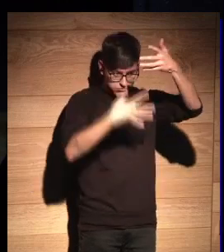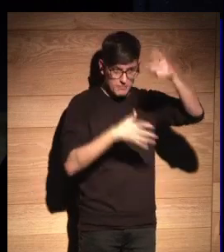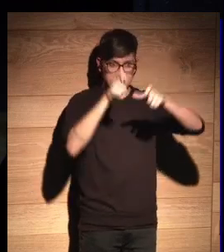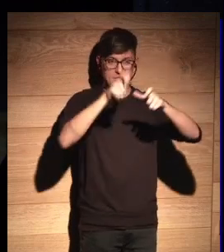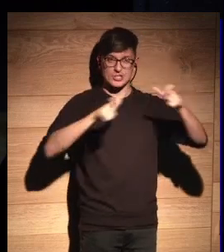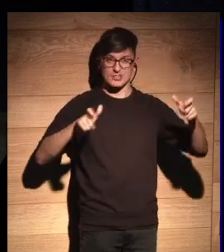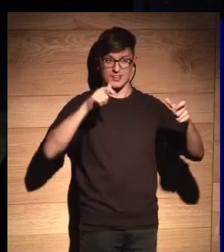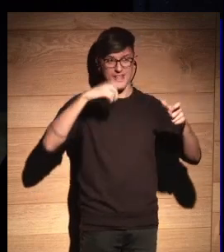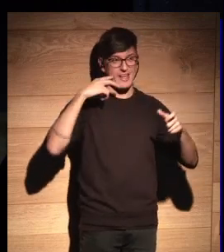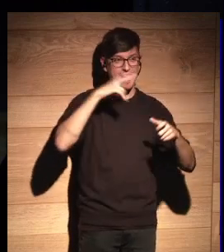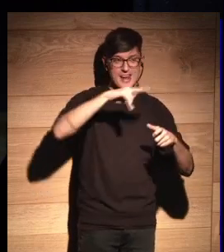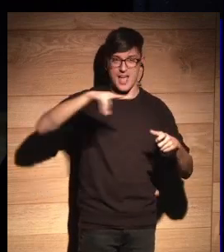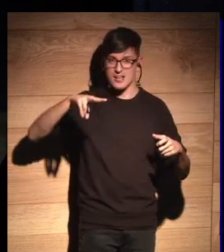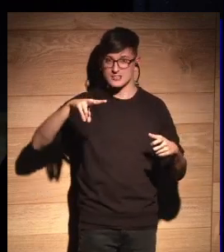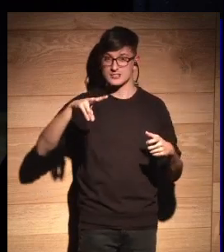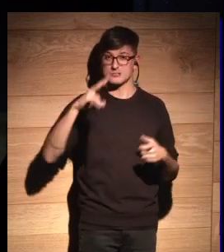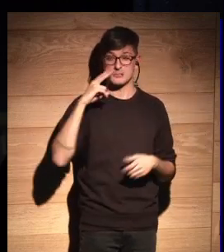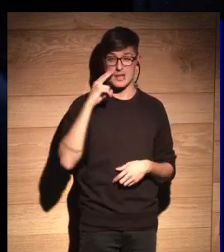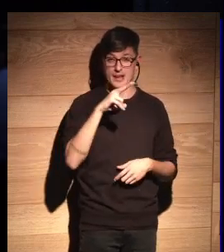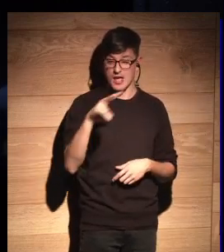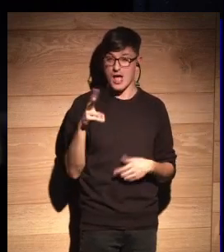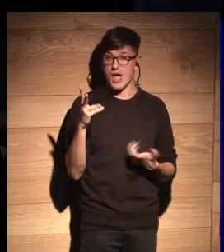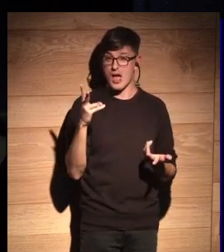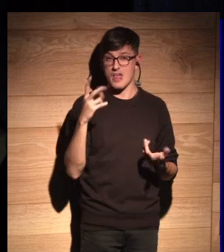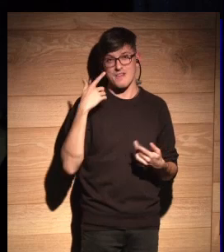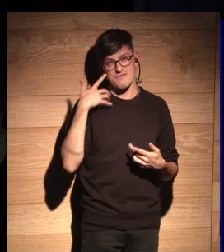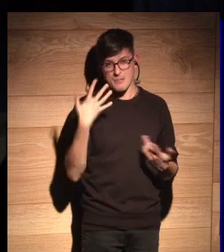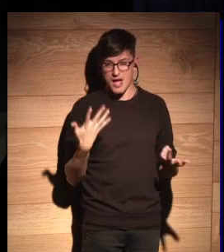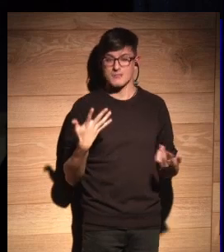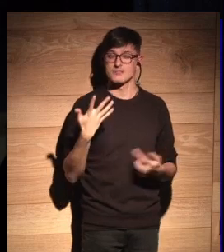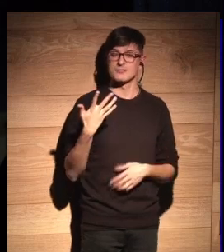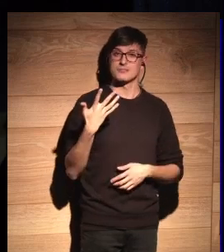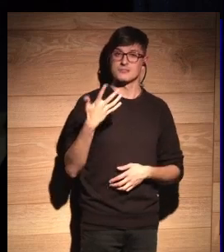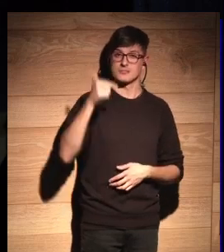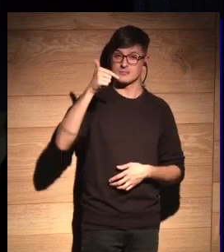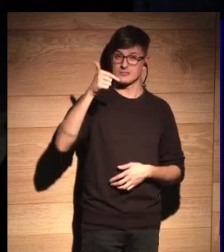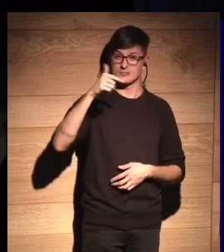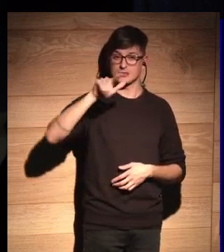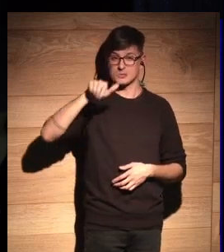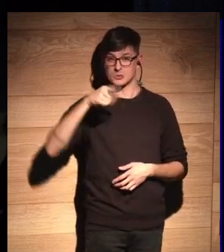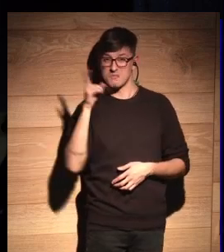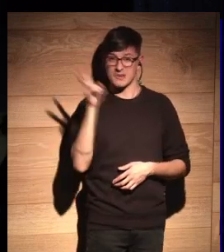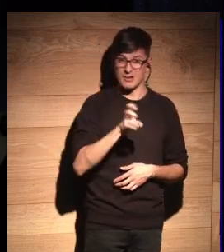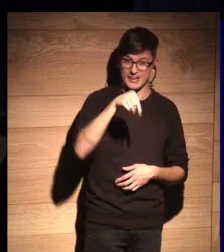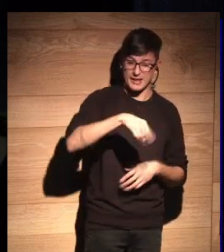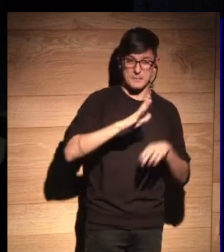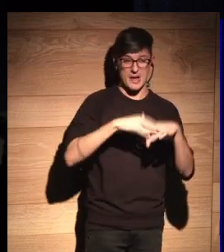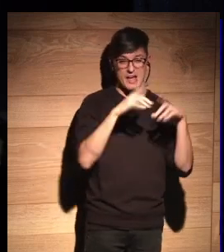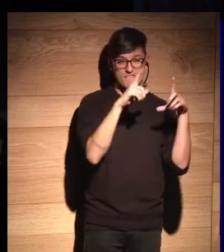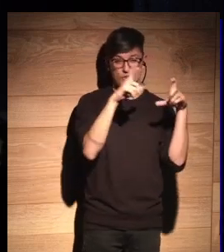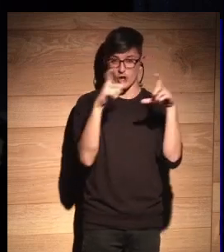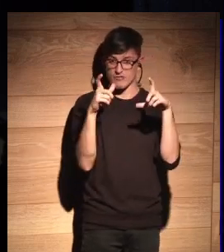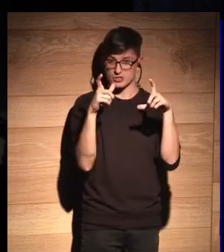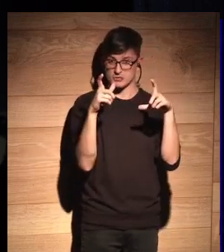prize for iconic photographers for their life work. So we have also like Bruce Davidson, René